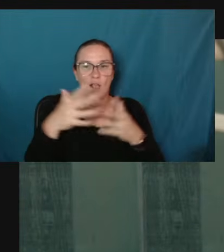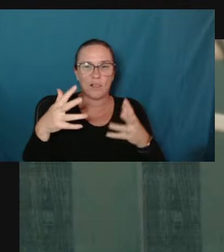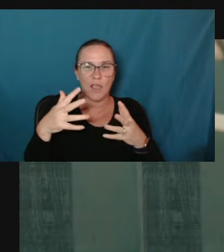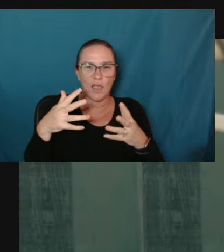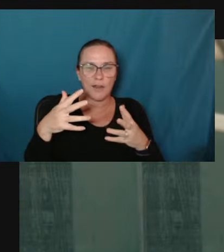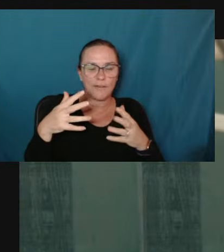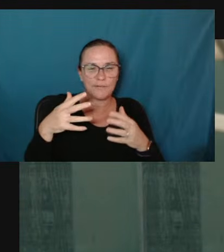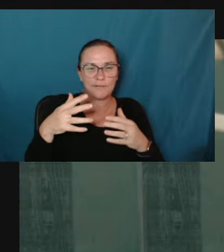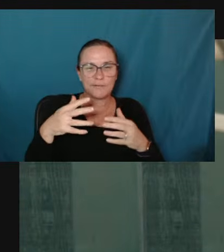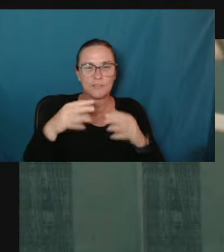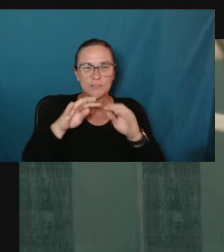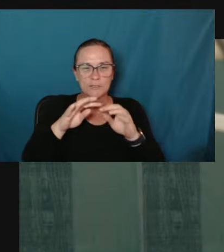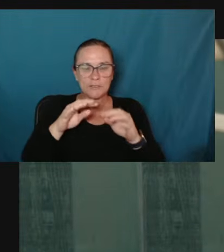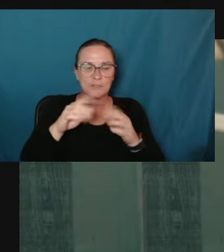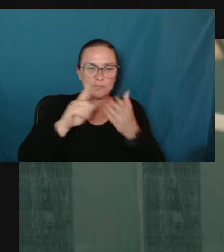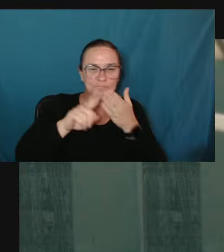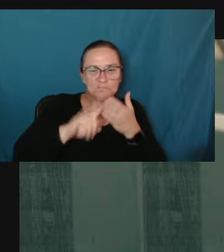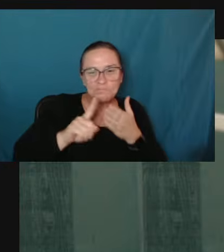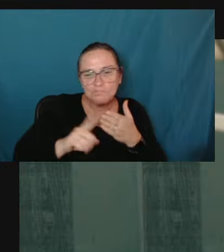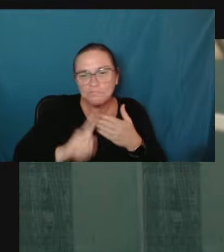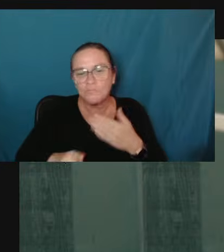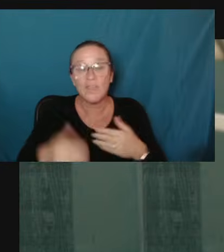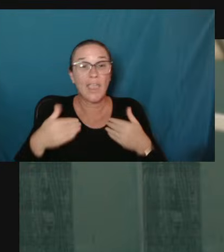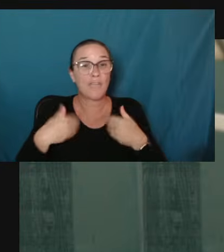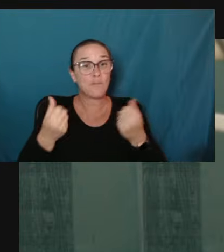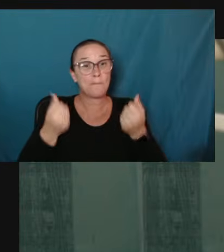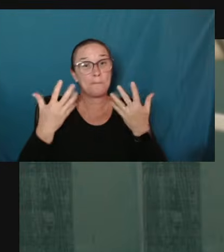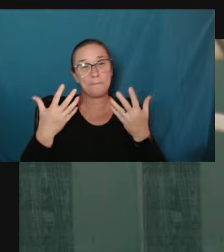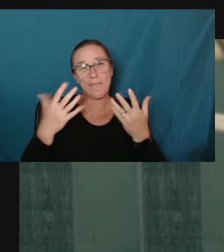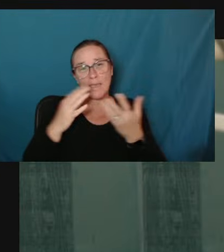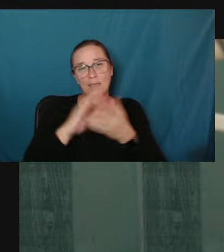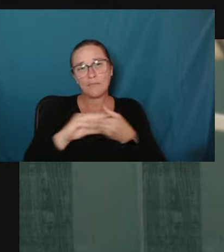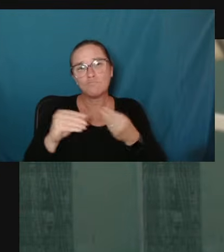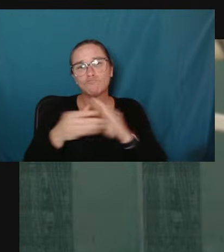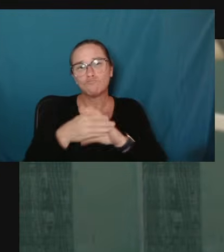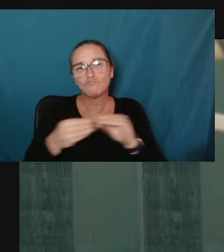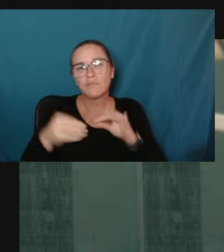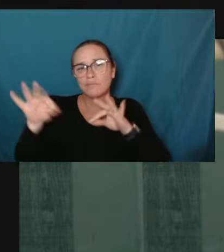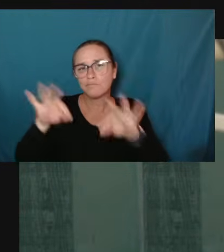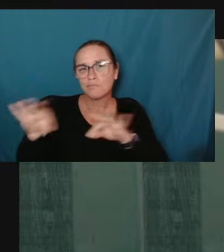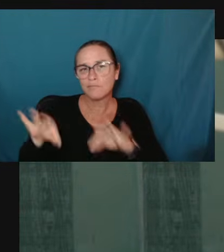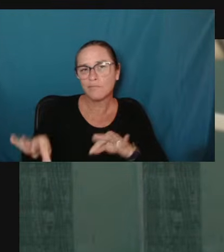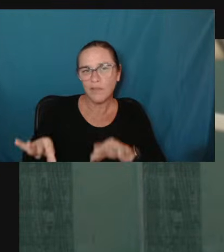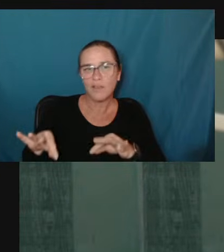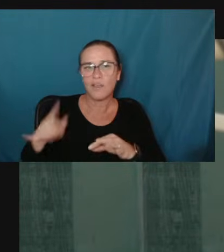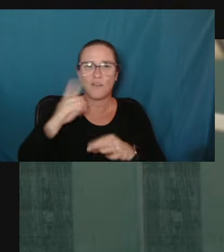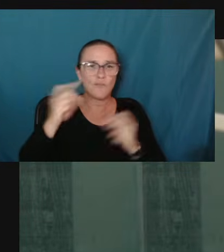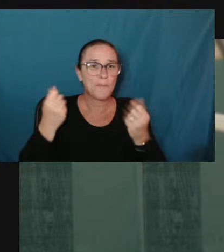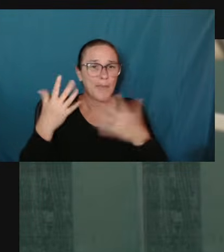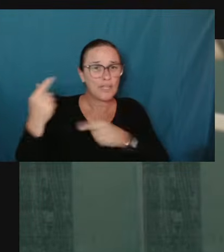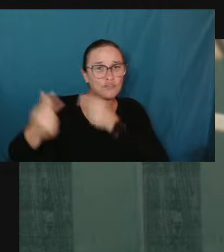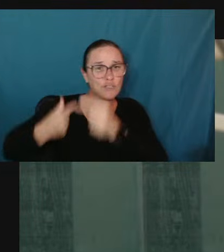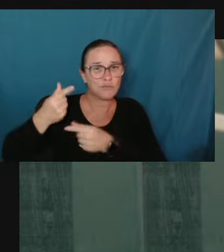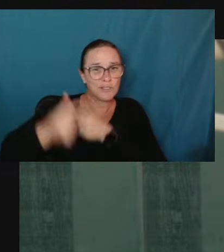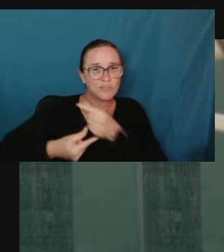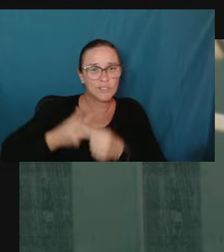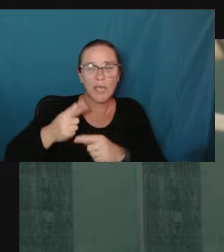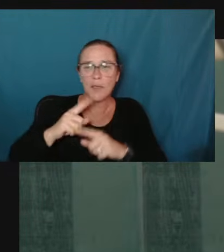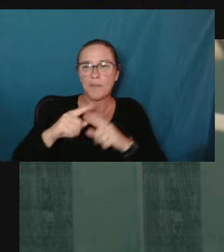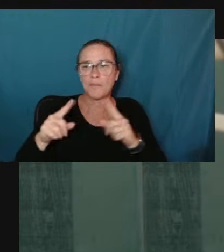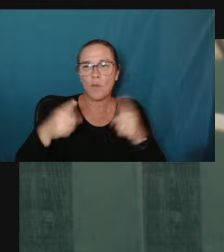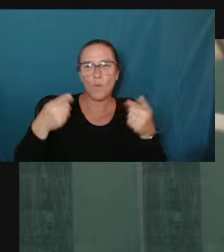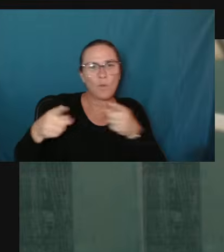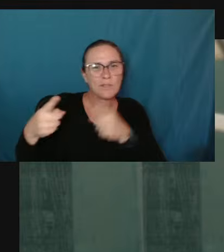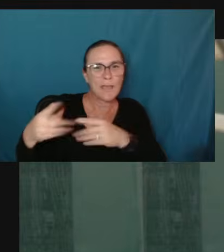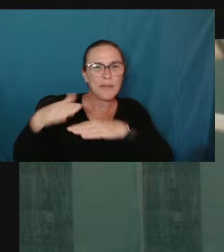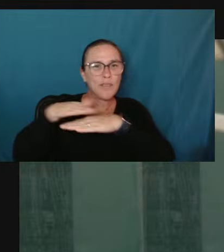lot of olelo and descriptions of phenomena that had gone on for generations. And so what was happening at the